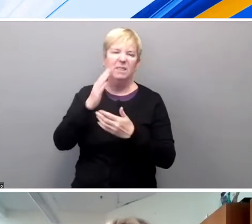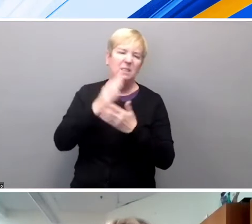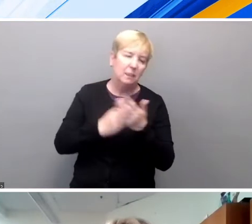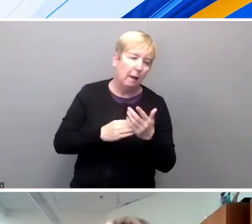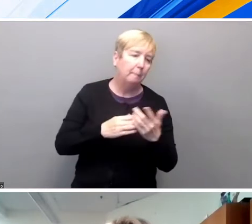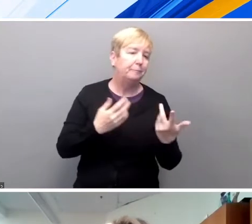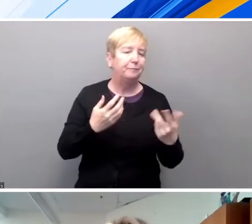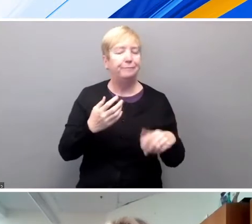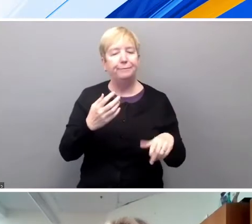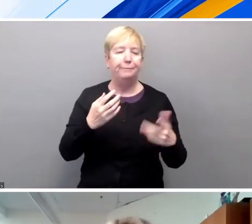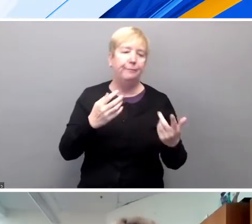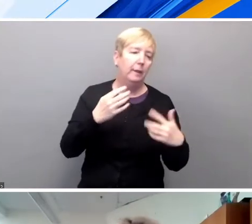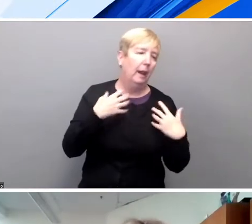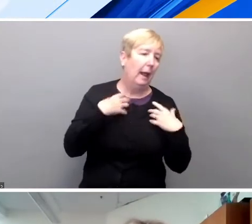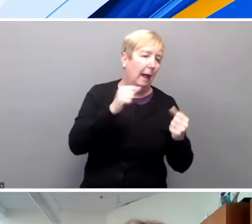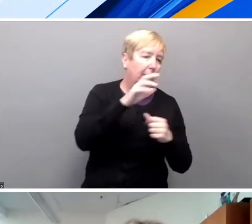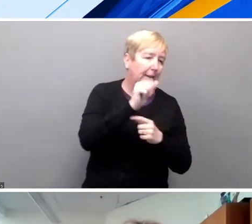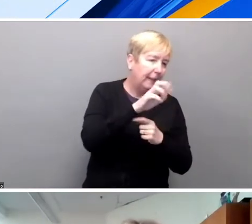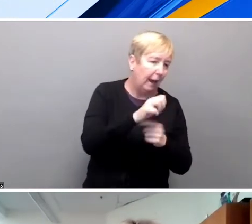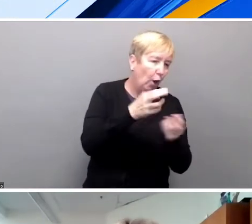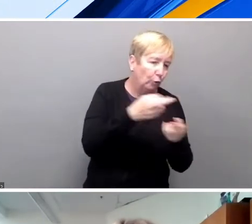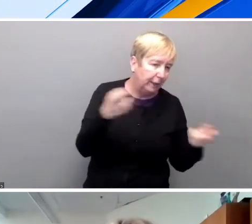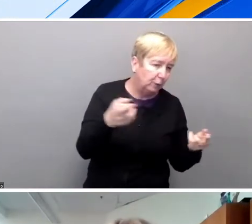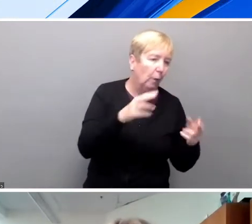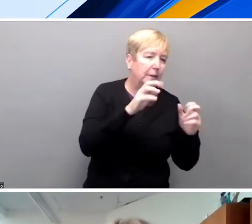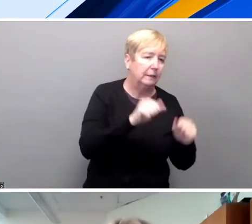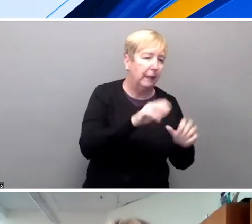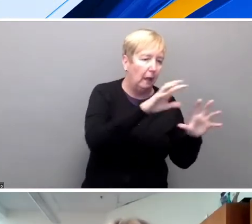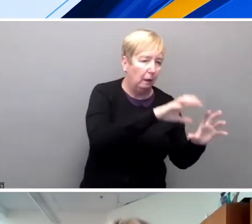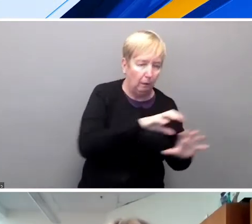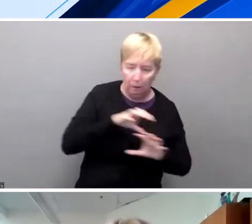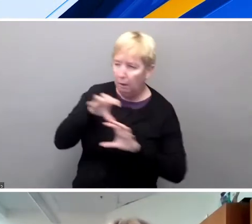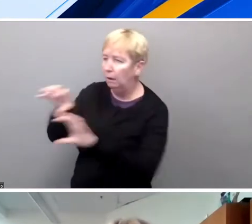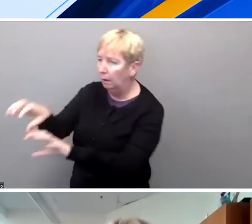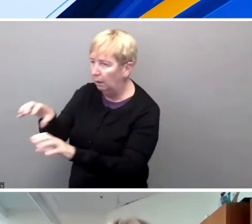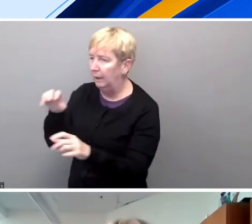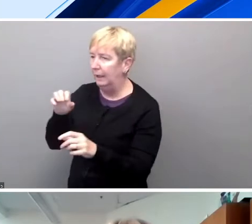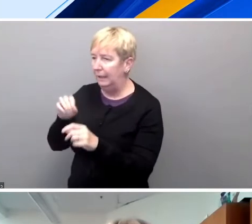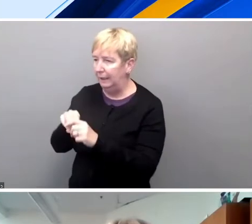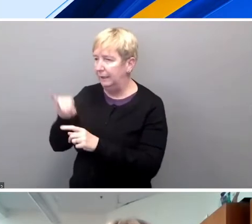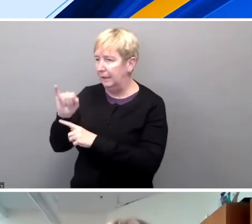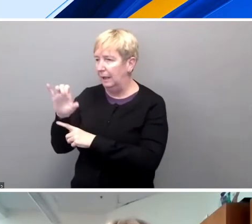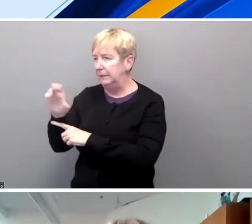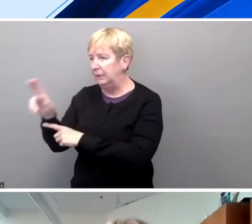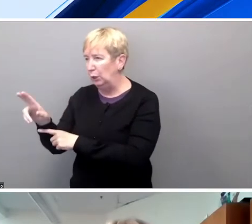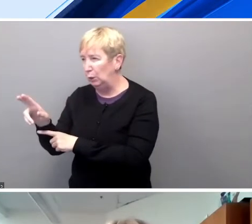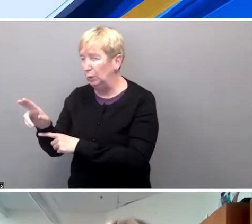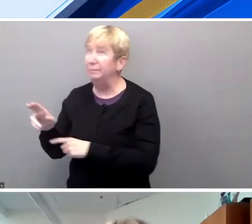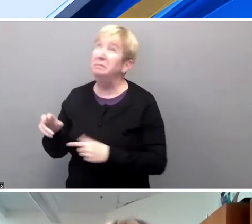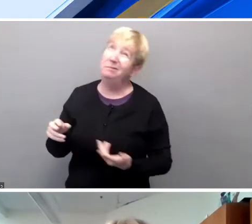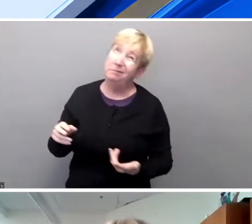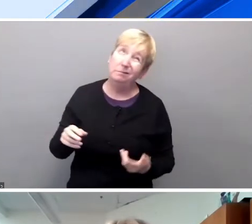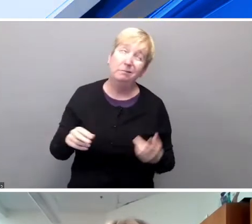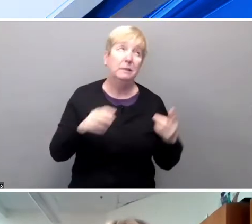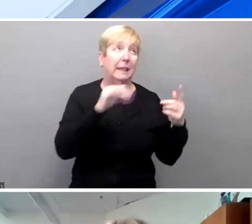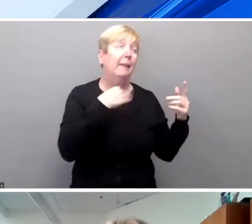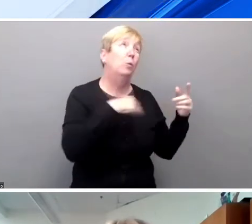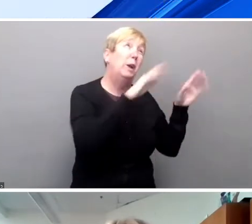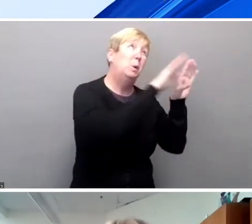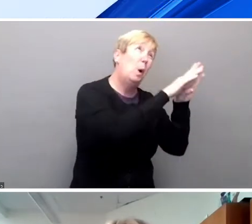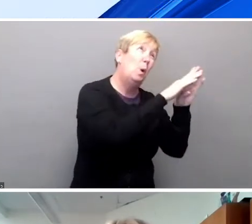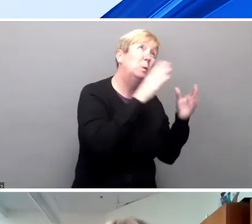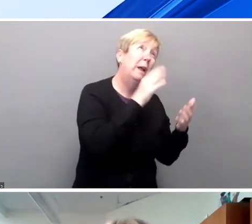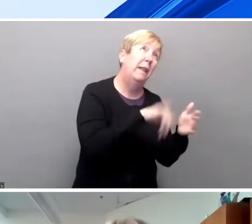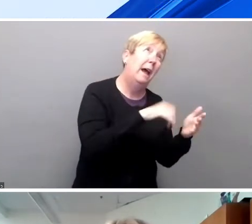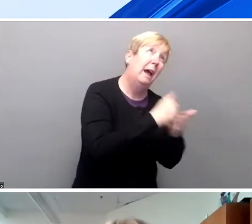to ICUs, which is our greatest area of need, were we to close things down. And the first